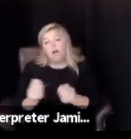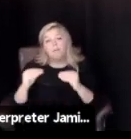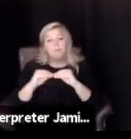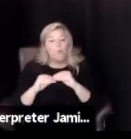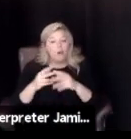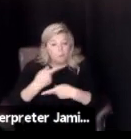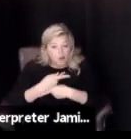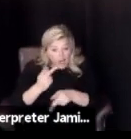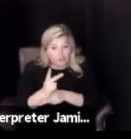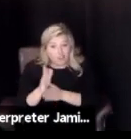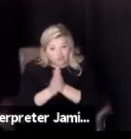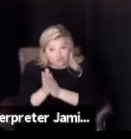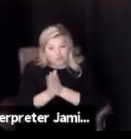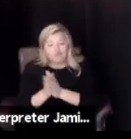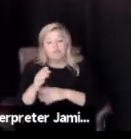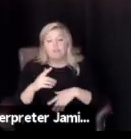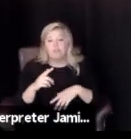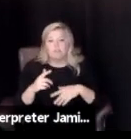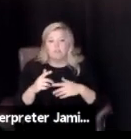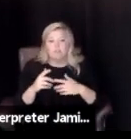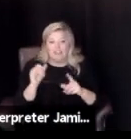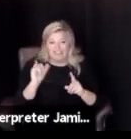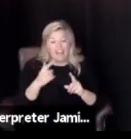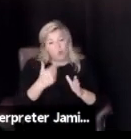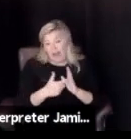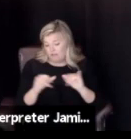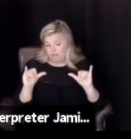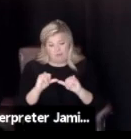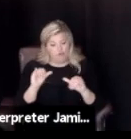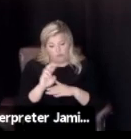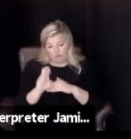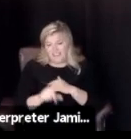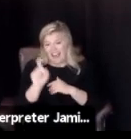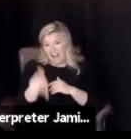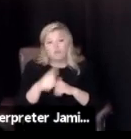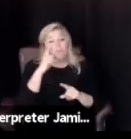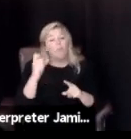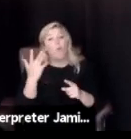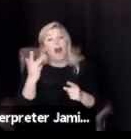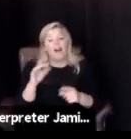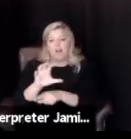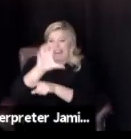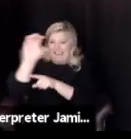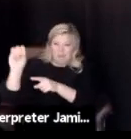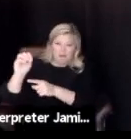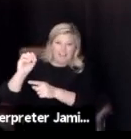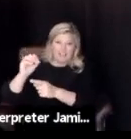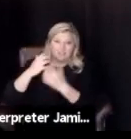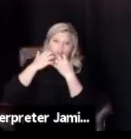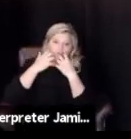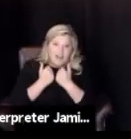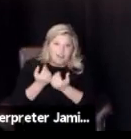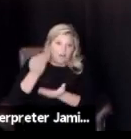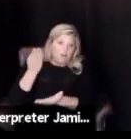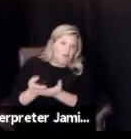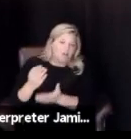certain percentage. It looks like literally you have to measure results. Companies are into results, and what specifically